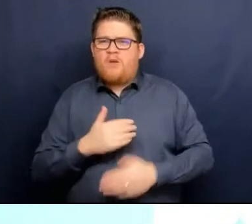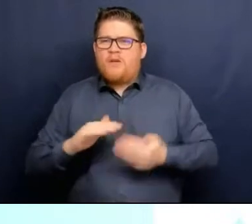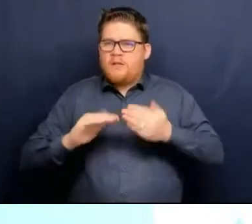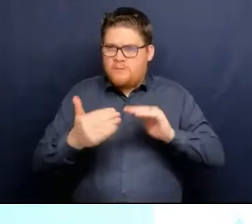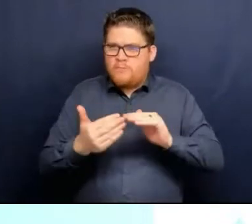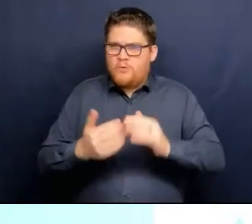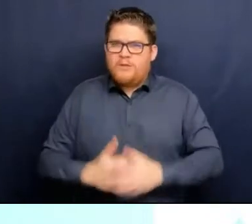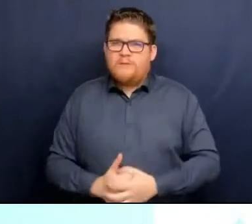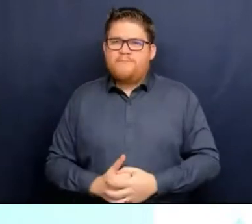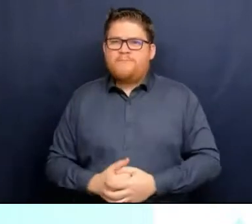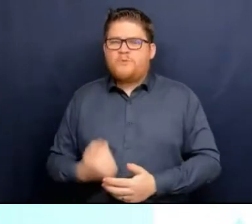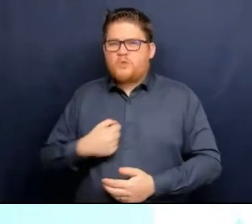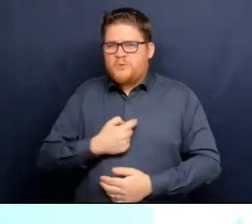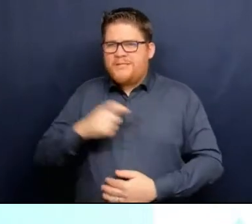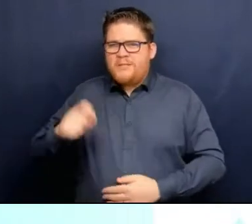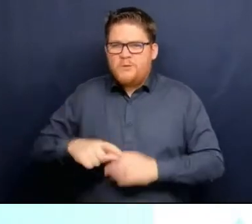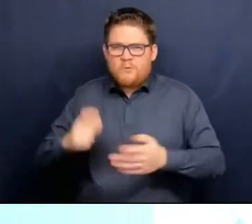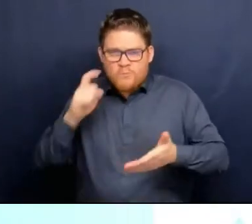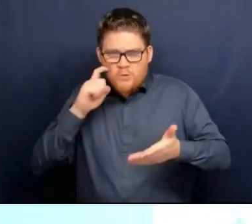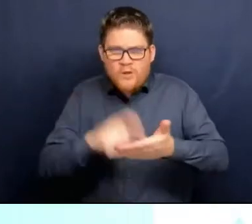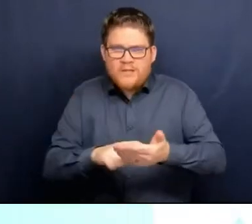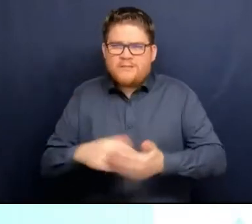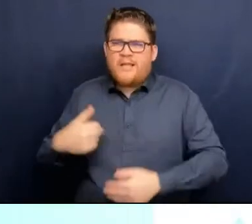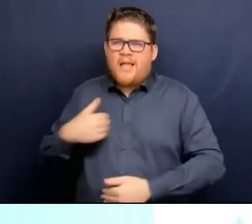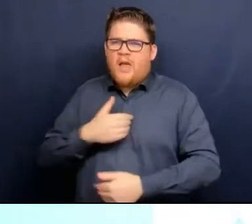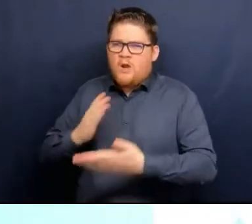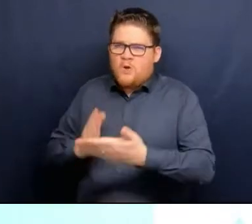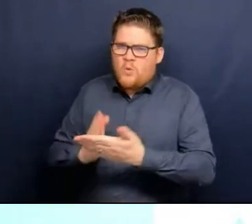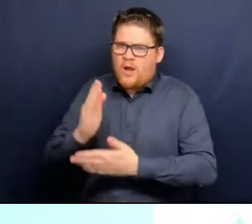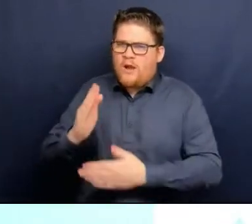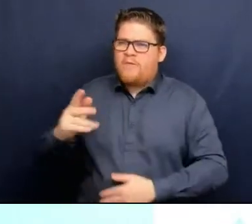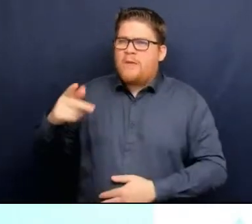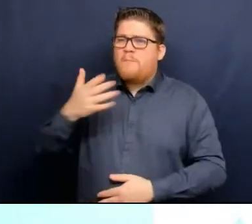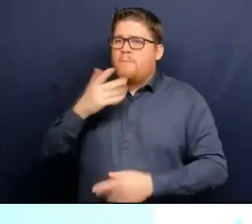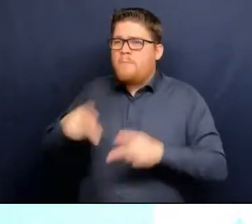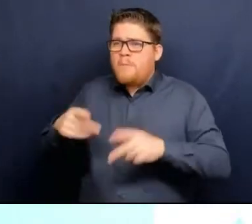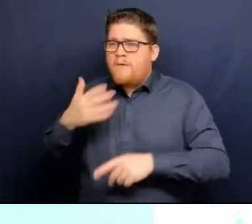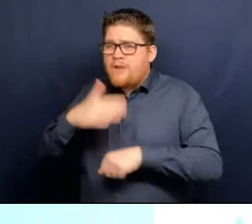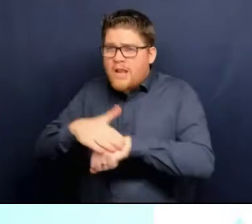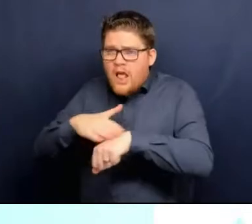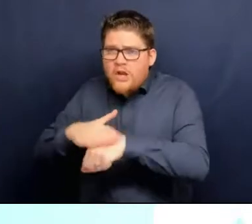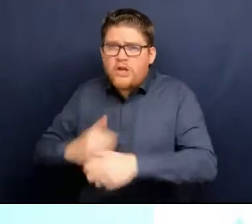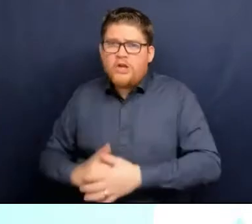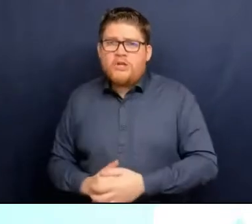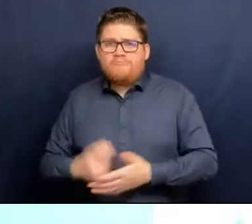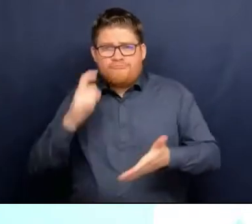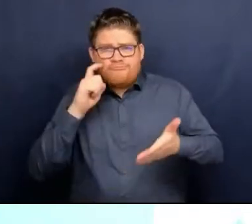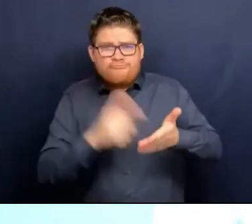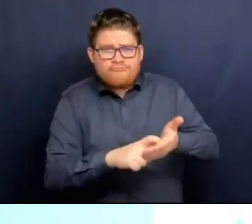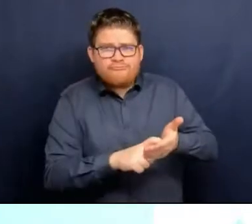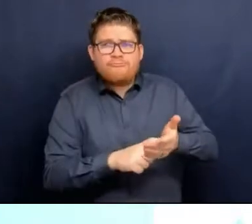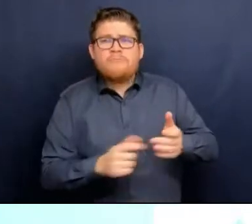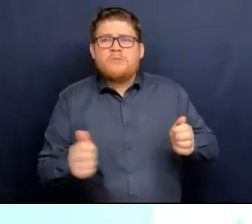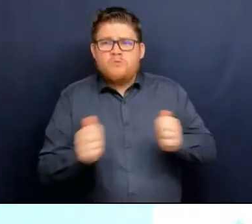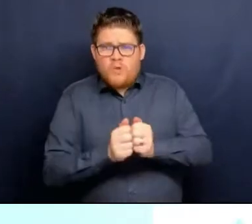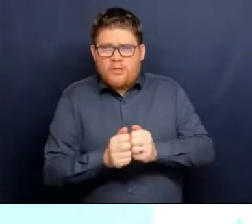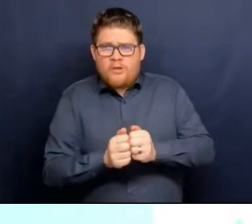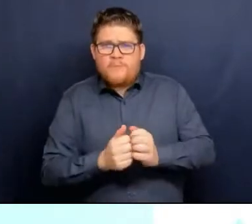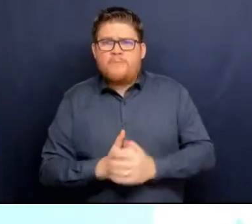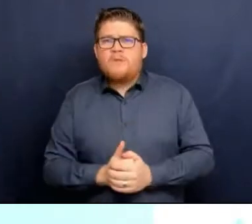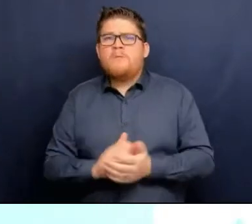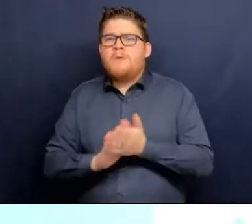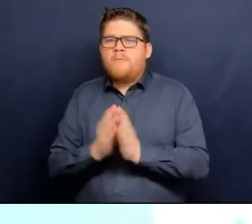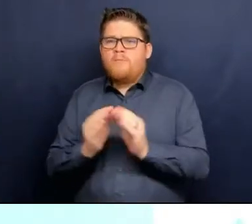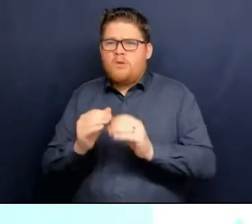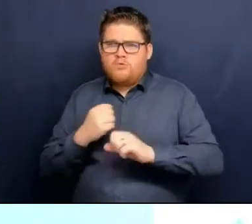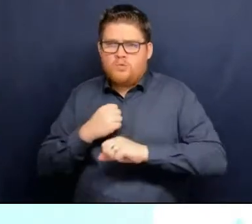acknowledge that all of us together are much stronger than individuals, whether it be nations in parts of British Columbia or a collective represented by